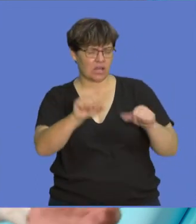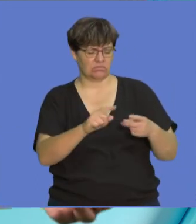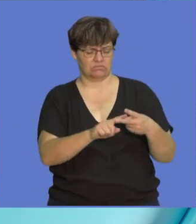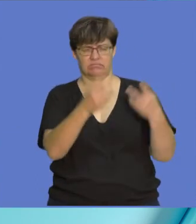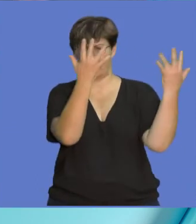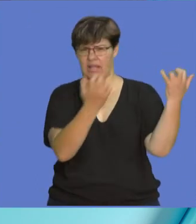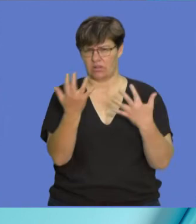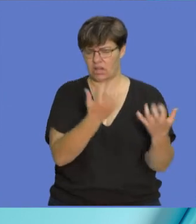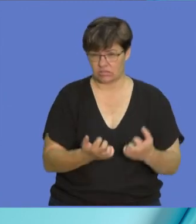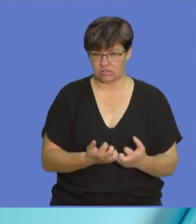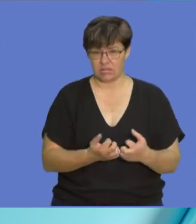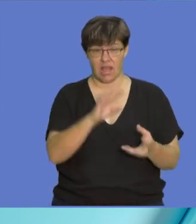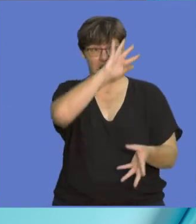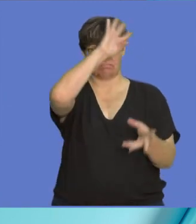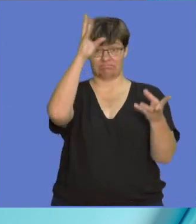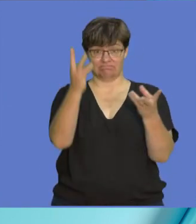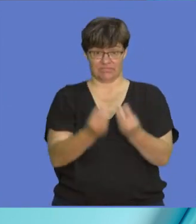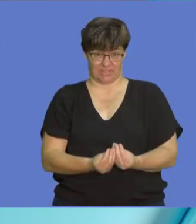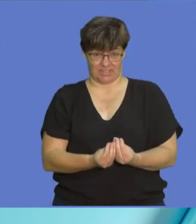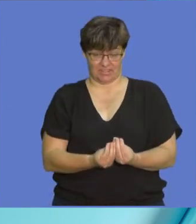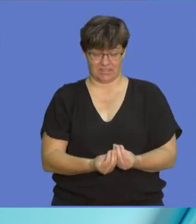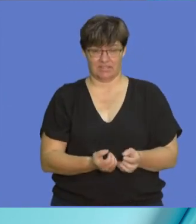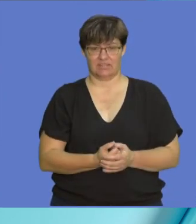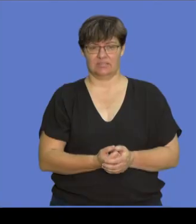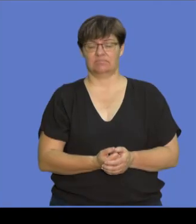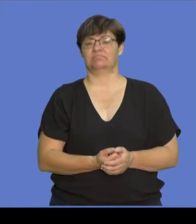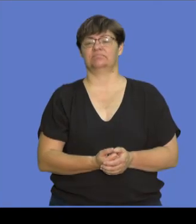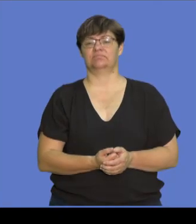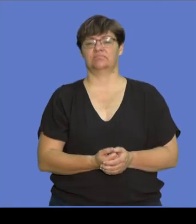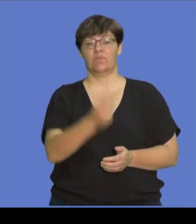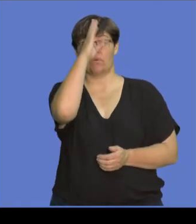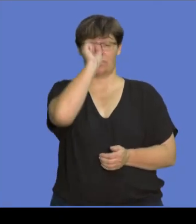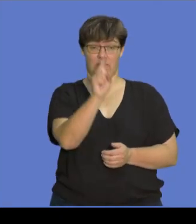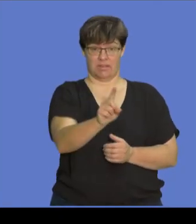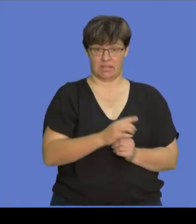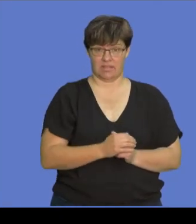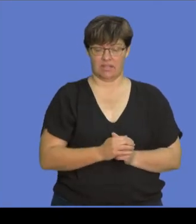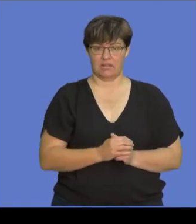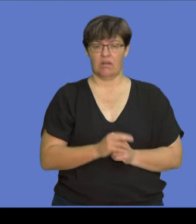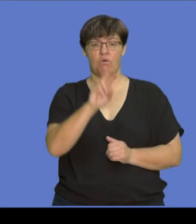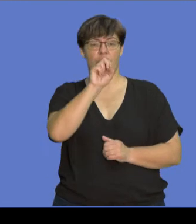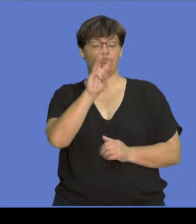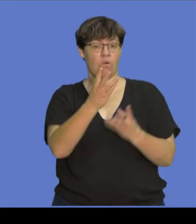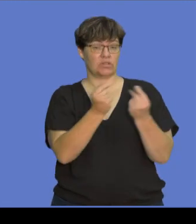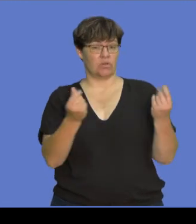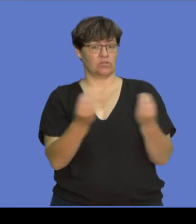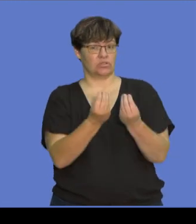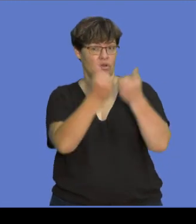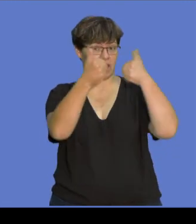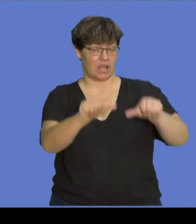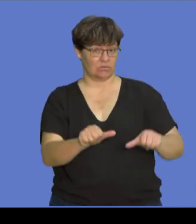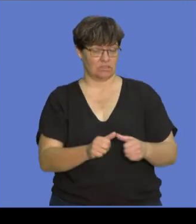calculations, the whole tutti frutti. Right, here goes. Remember, we had to do the raw material stock account,